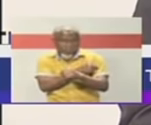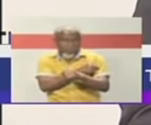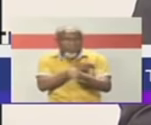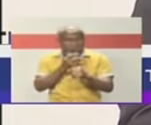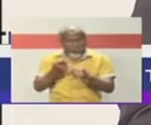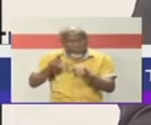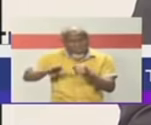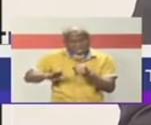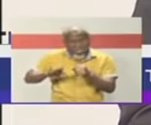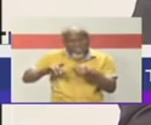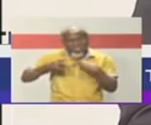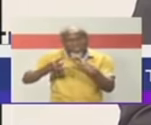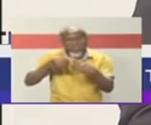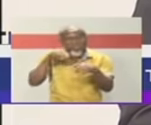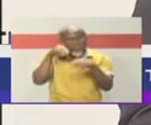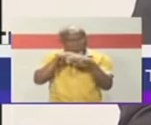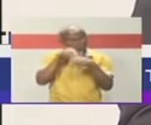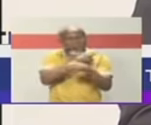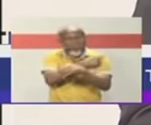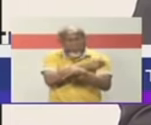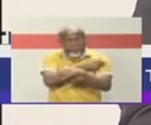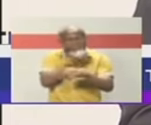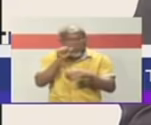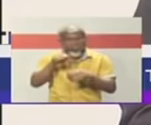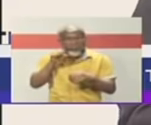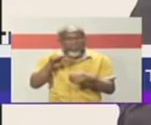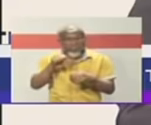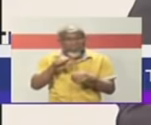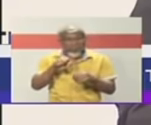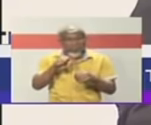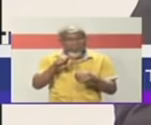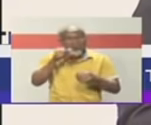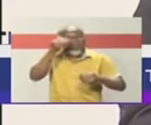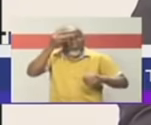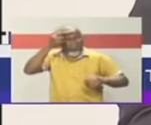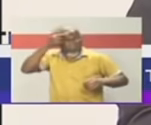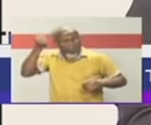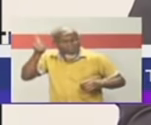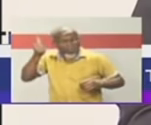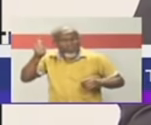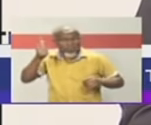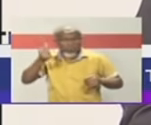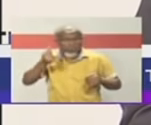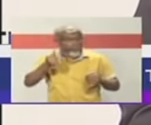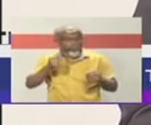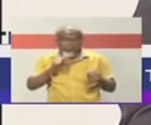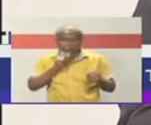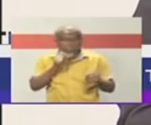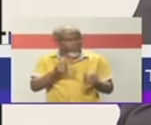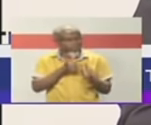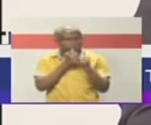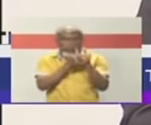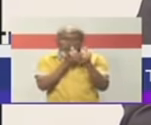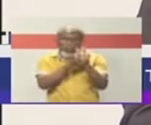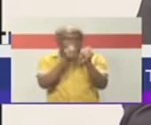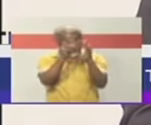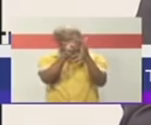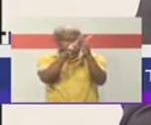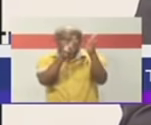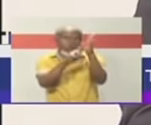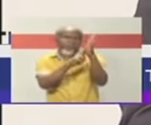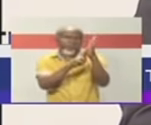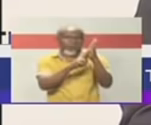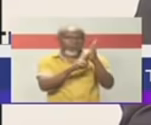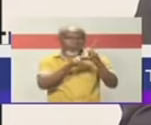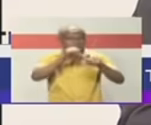already, and as a result of this breach of the public health measures, we now have